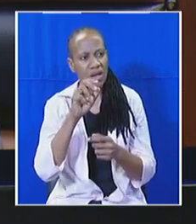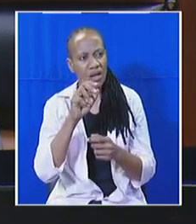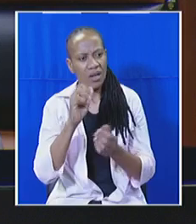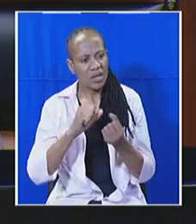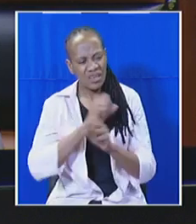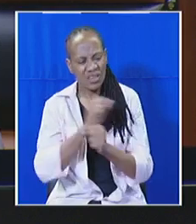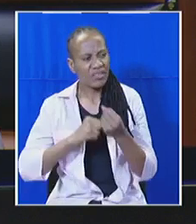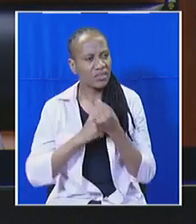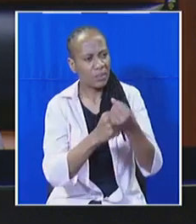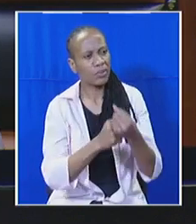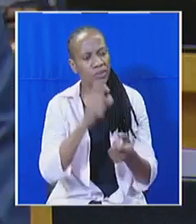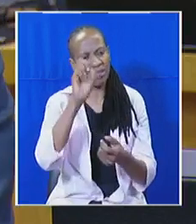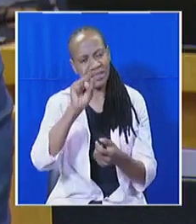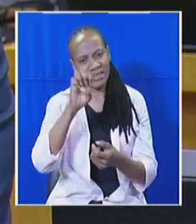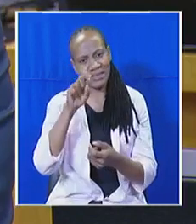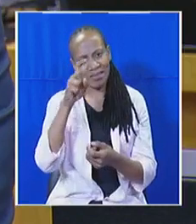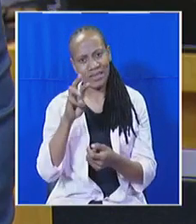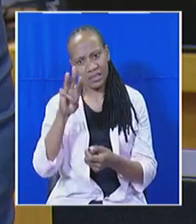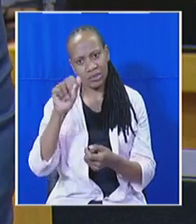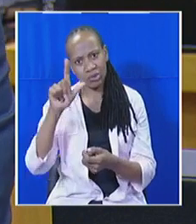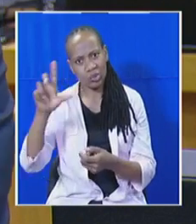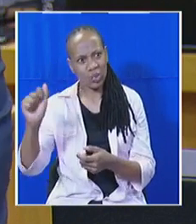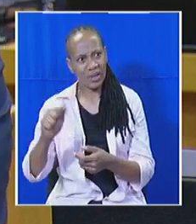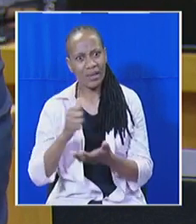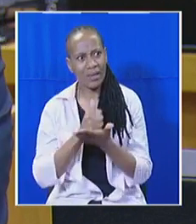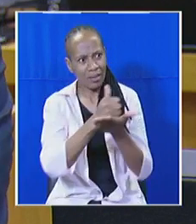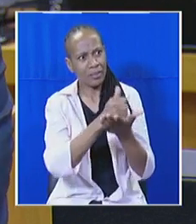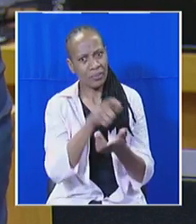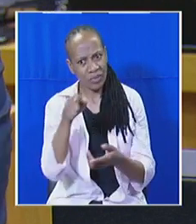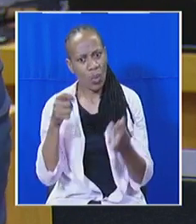Minister? Well, I don't think the ANC has objected